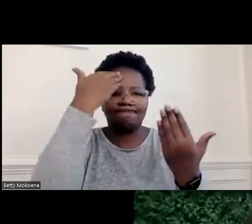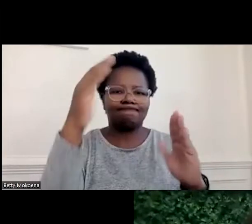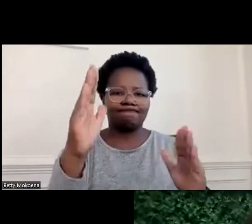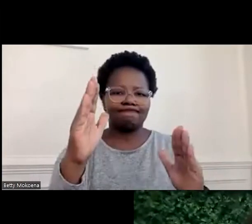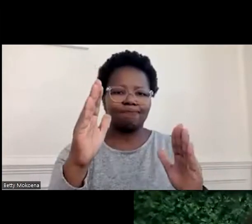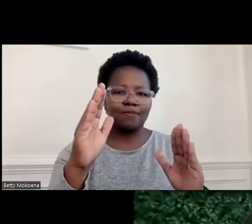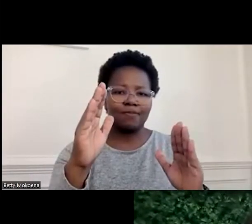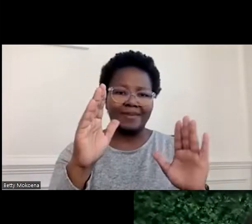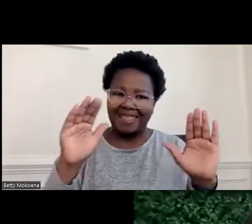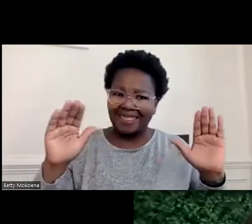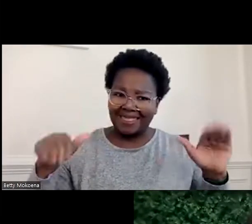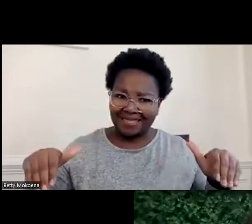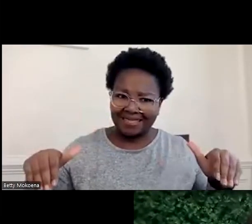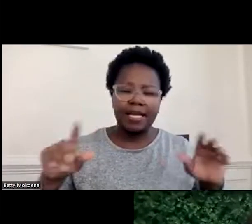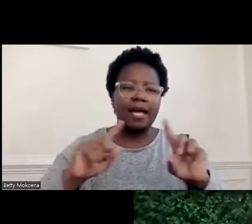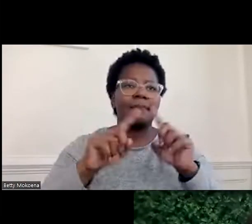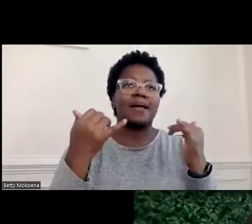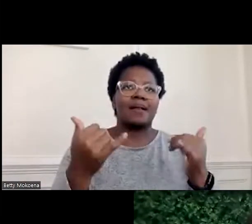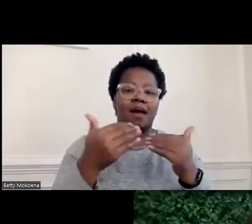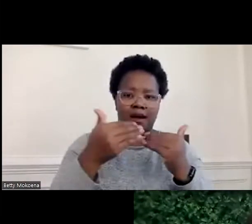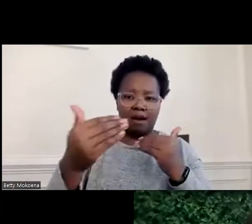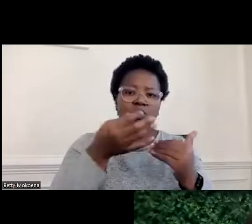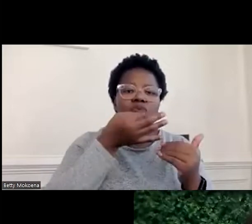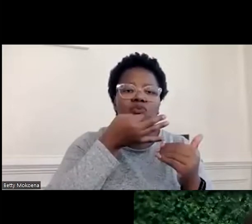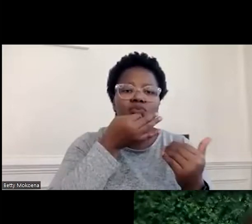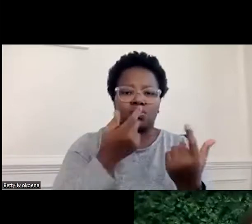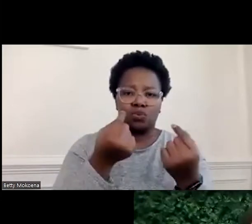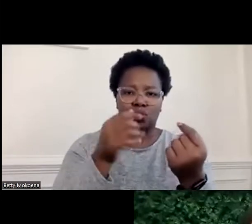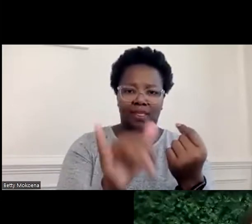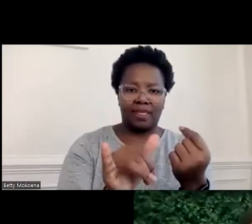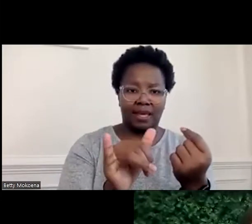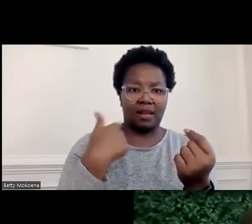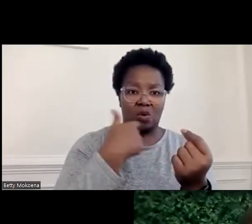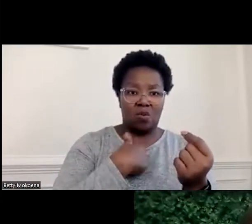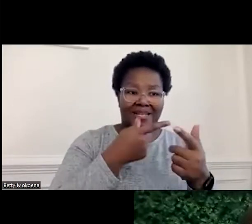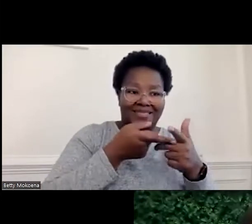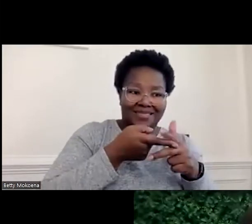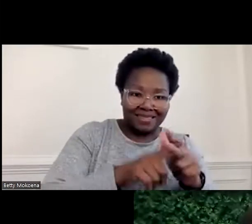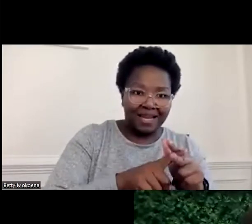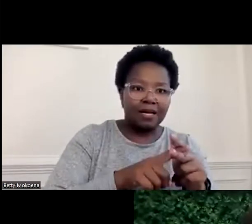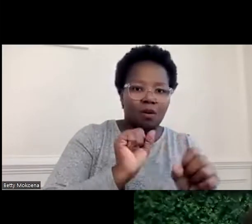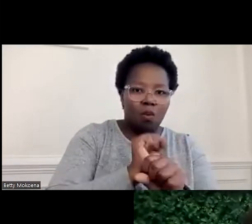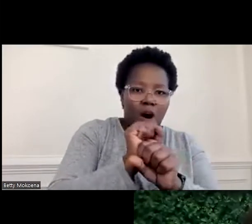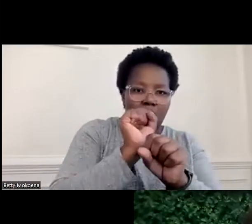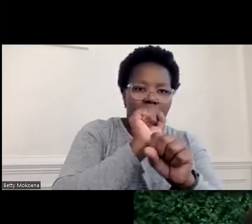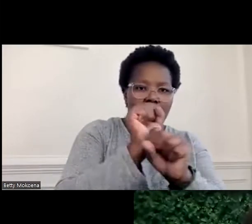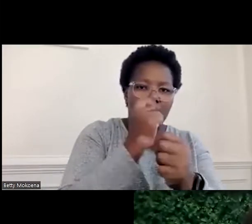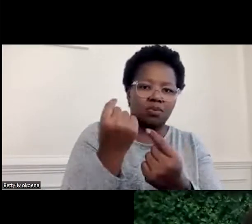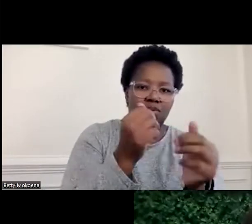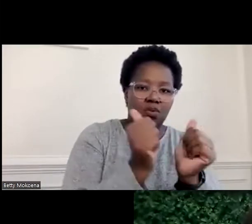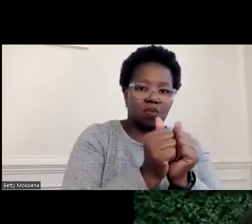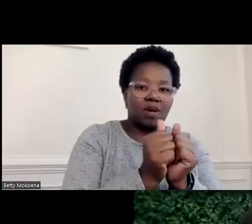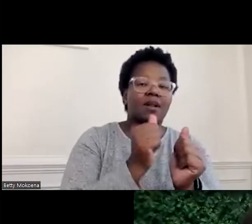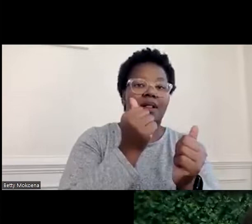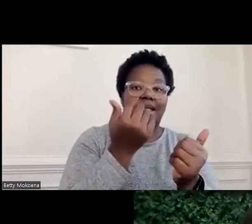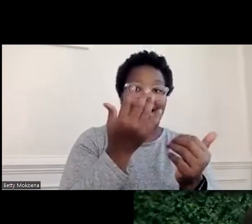be working on that here very soon, because we've got to start to do some upfront work to gather what information we